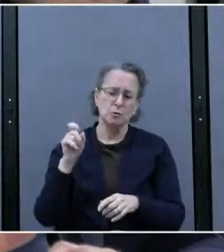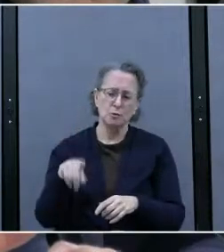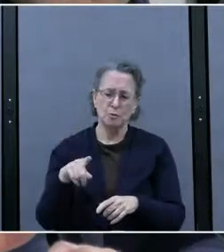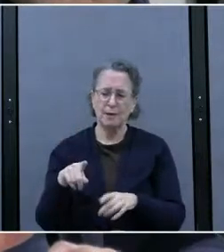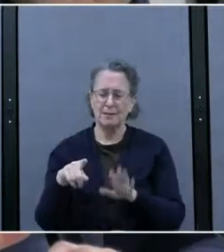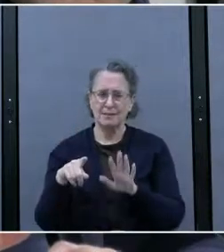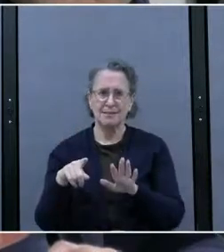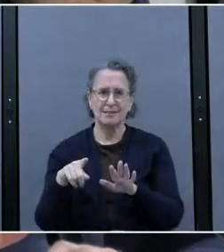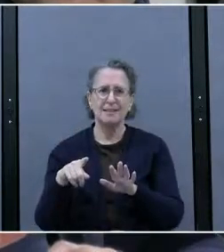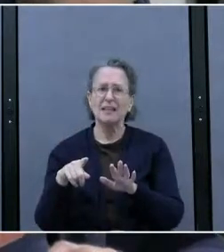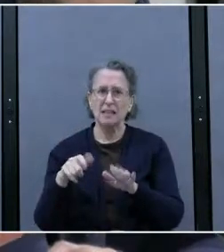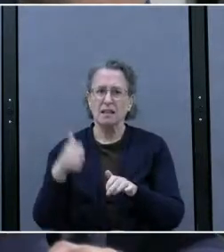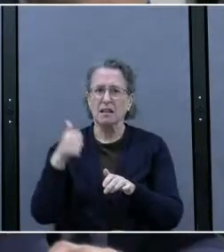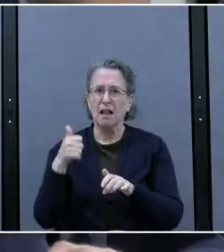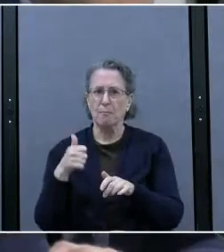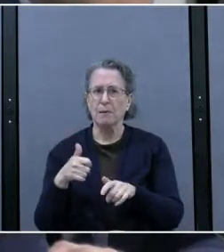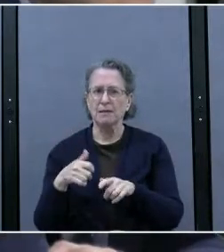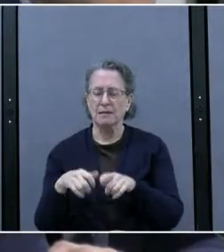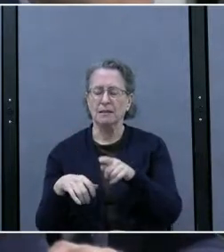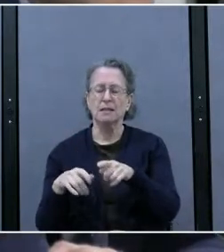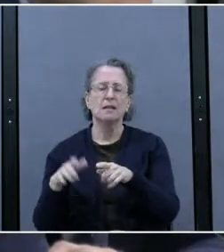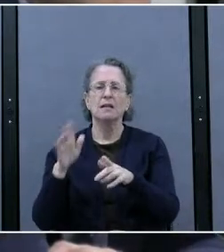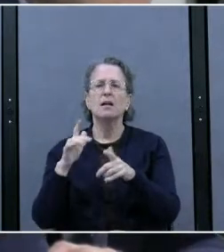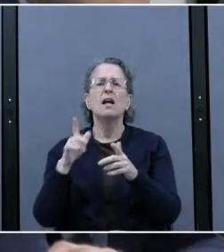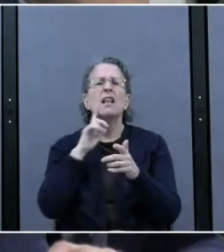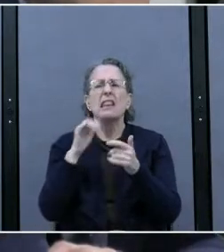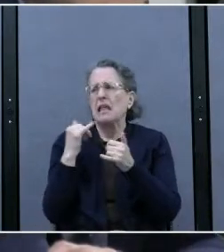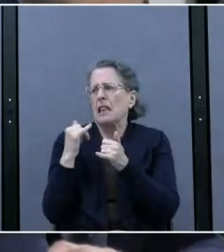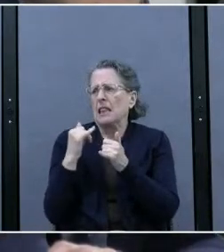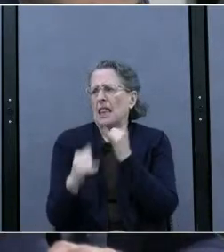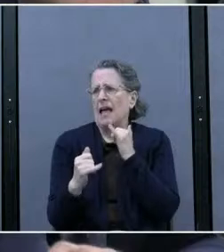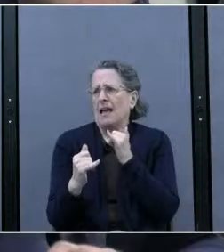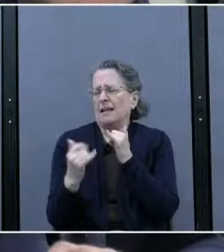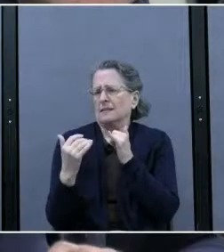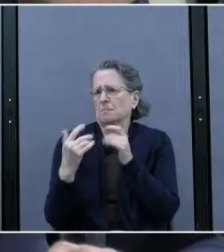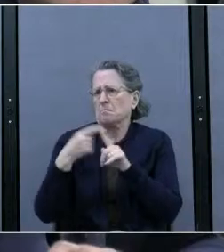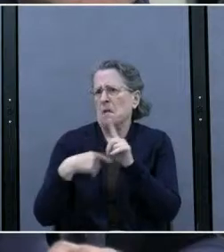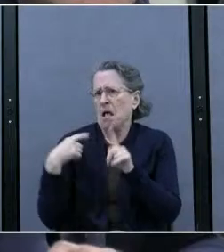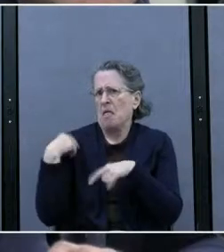agenda item on the select board meeting, maybe in the last month.